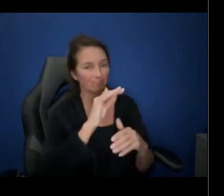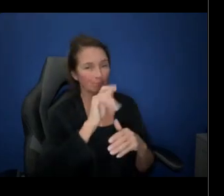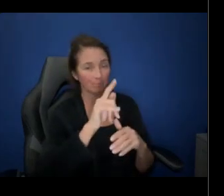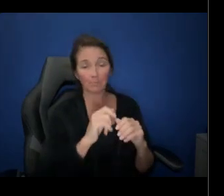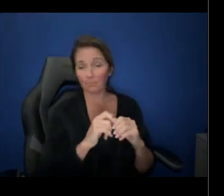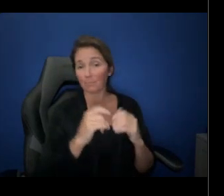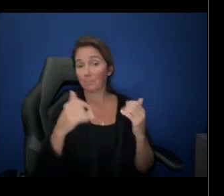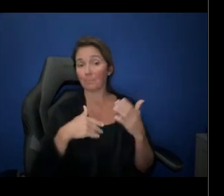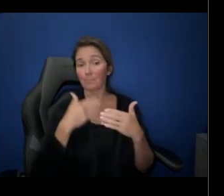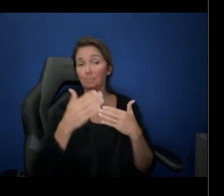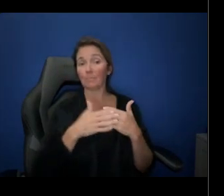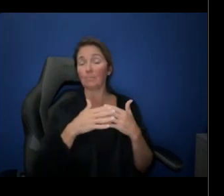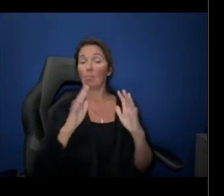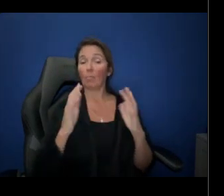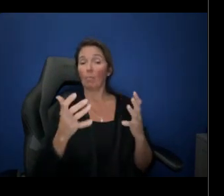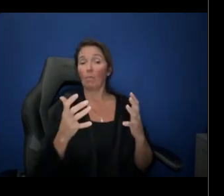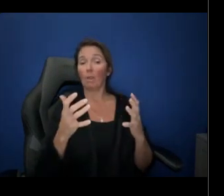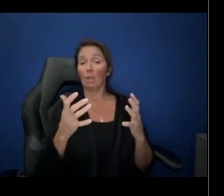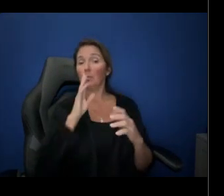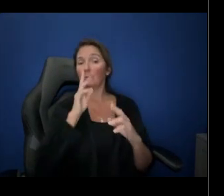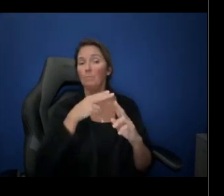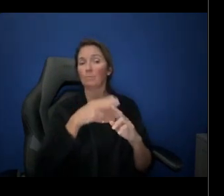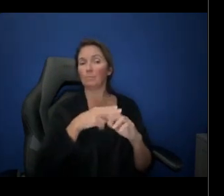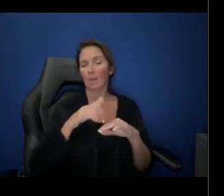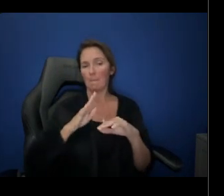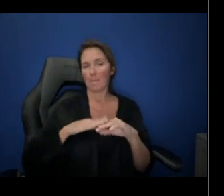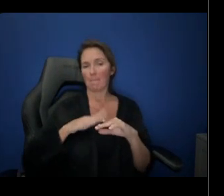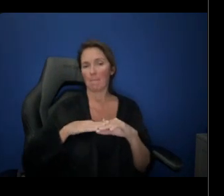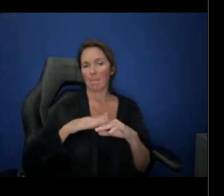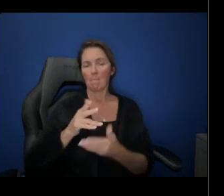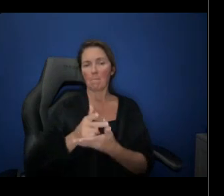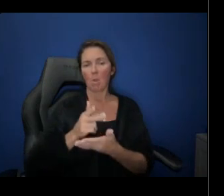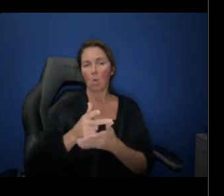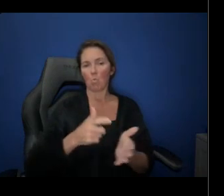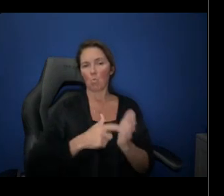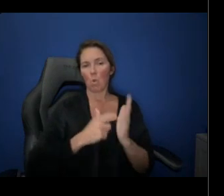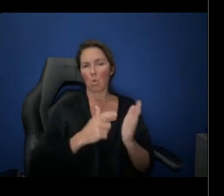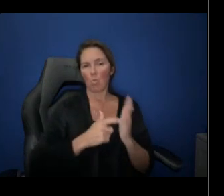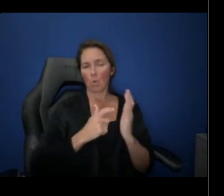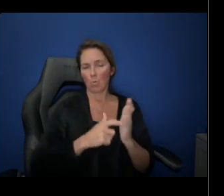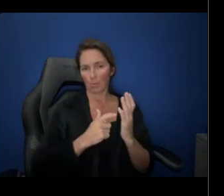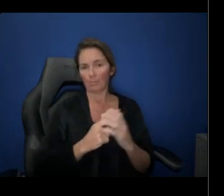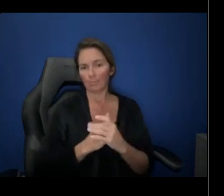our next section deals with minimum parking requirements.